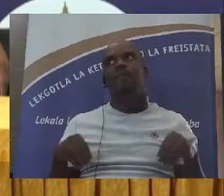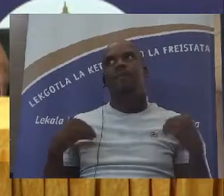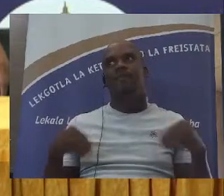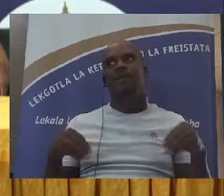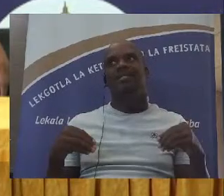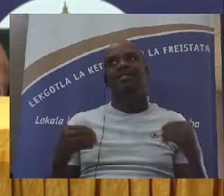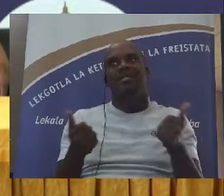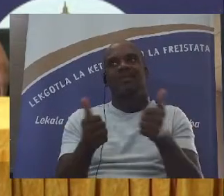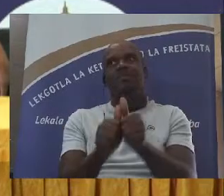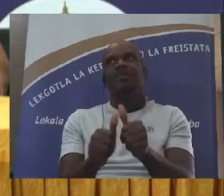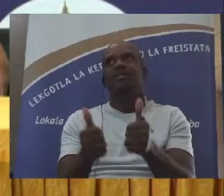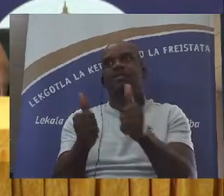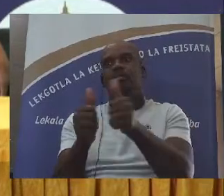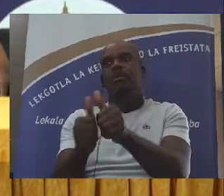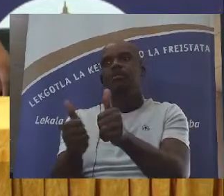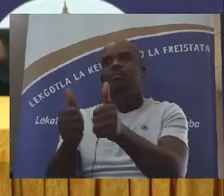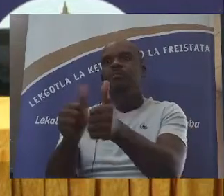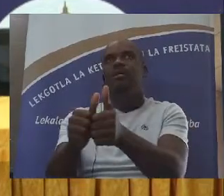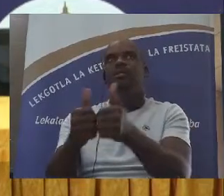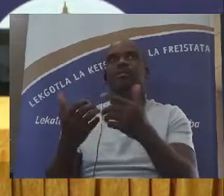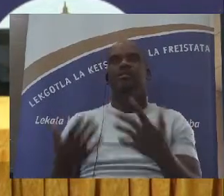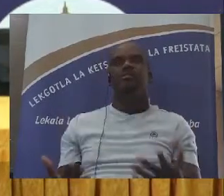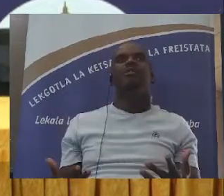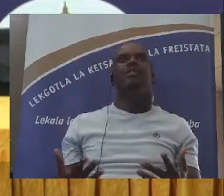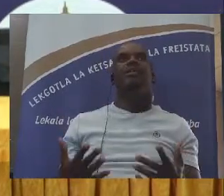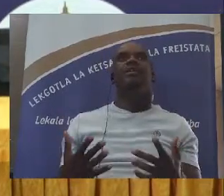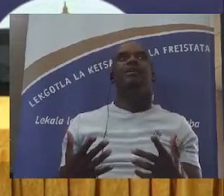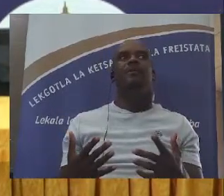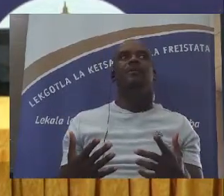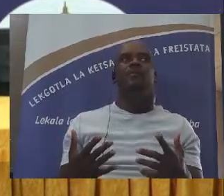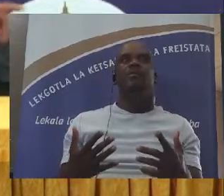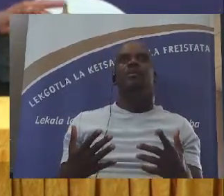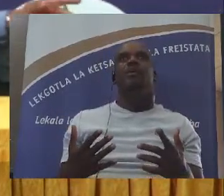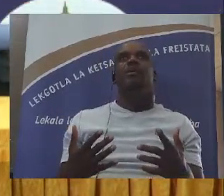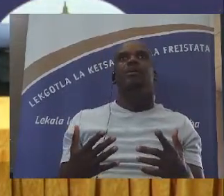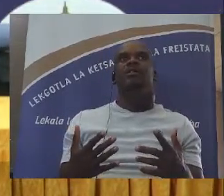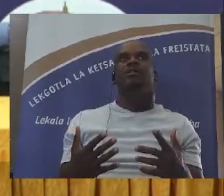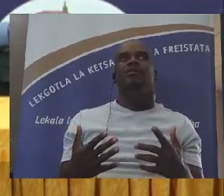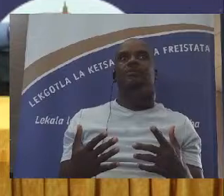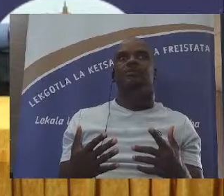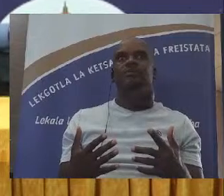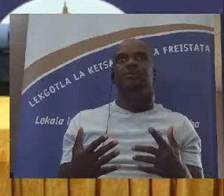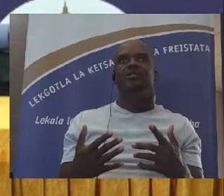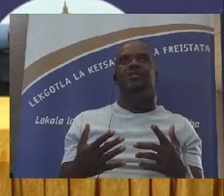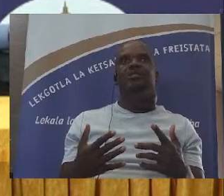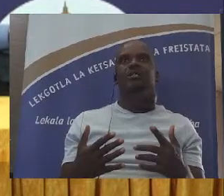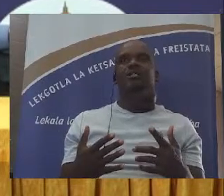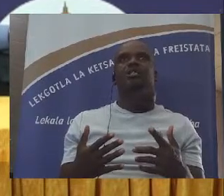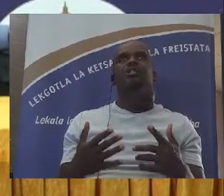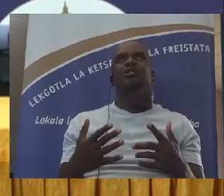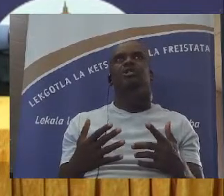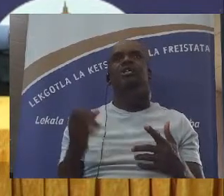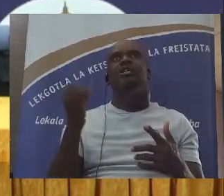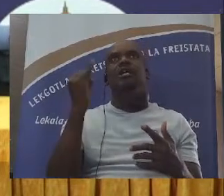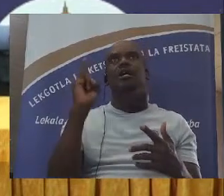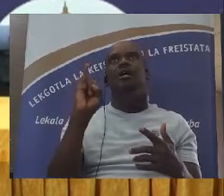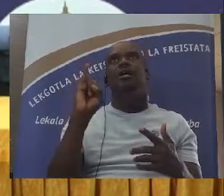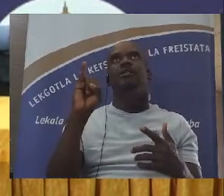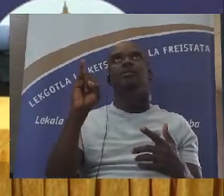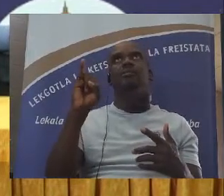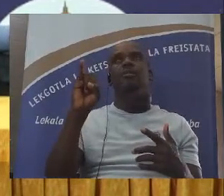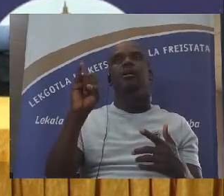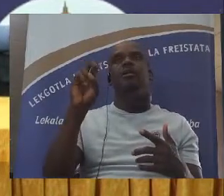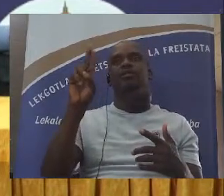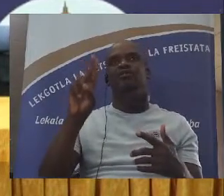supplier programs that we run also through SEDA, through the Small Enterprise Development Agency, where we looked at how do